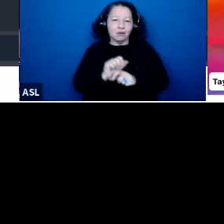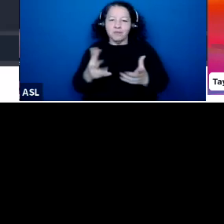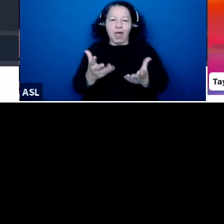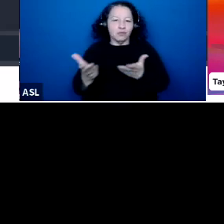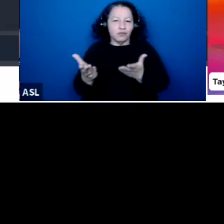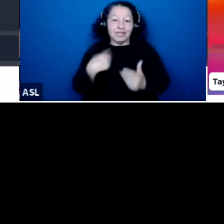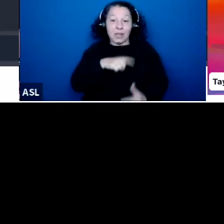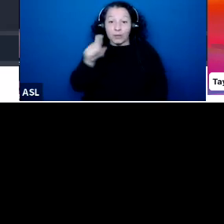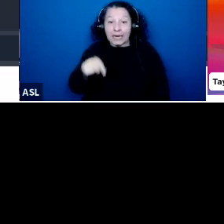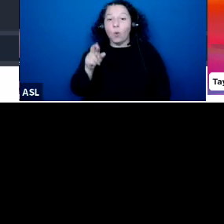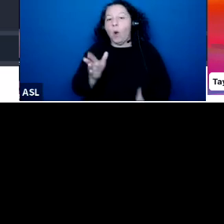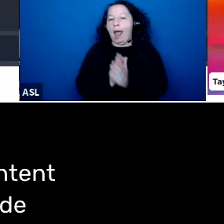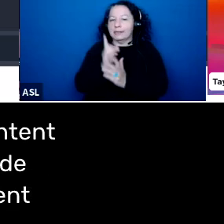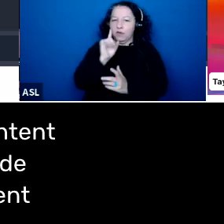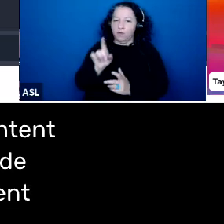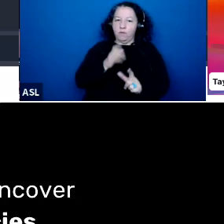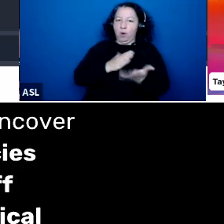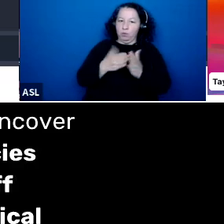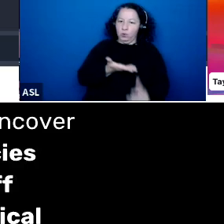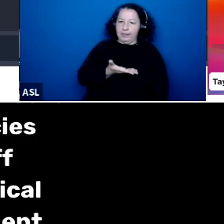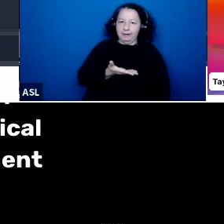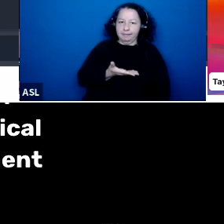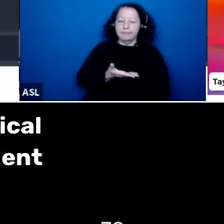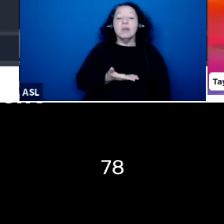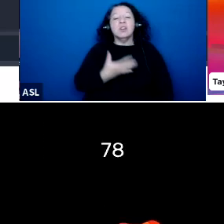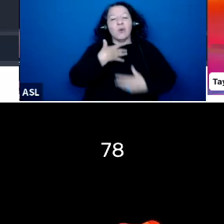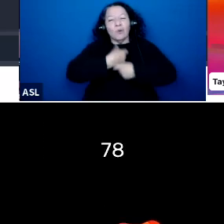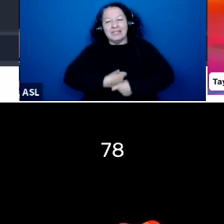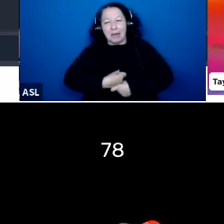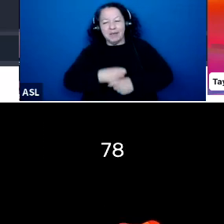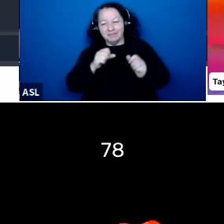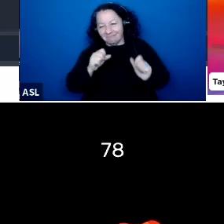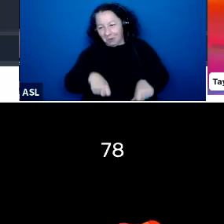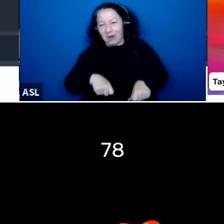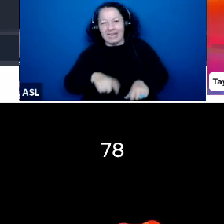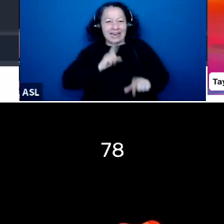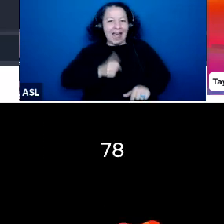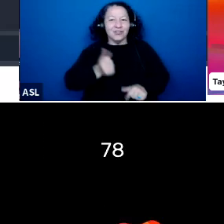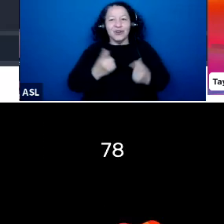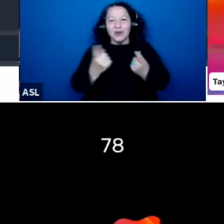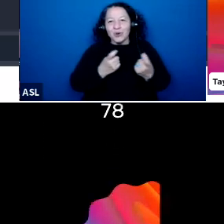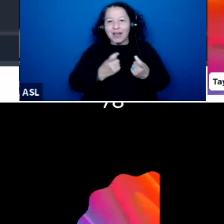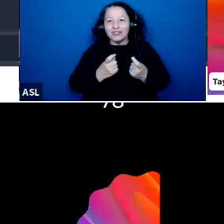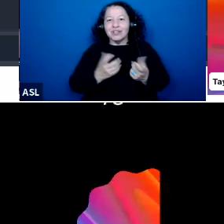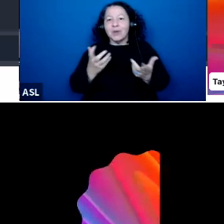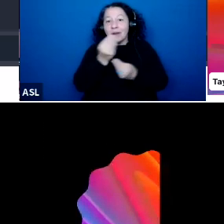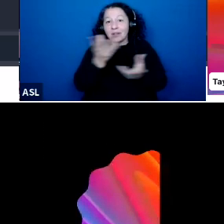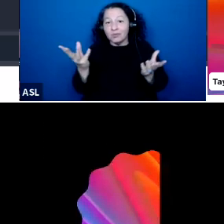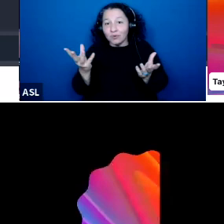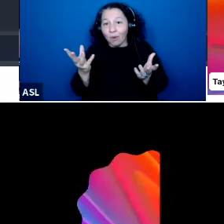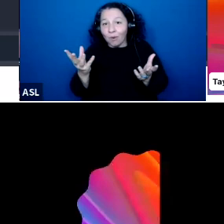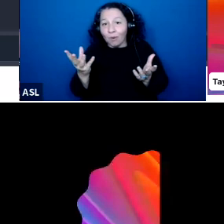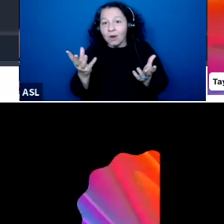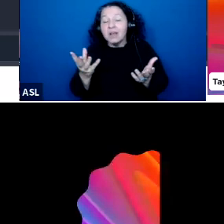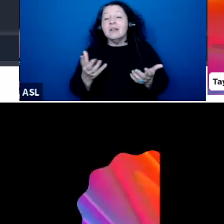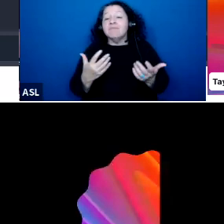the services that we're asking for. So just to sum it up, so we can get to any questions and things, I do want to